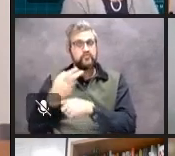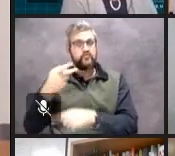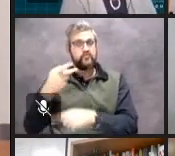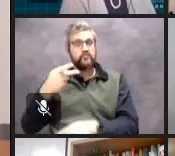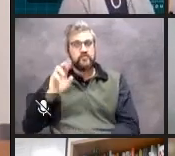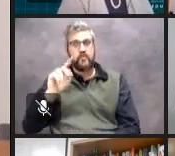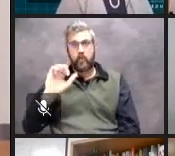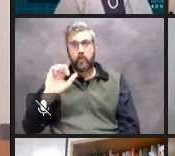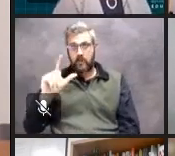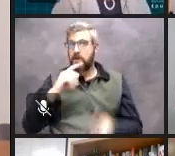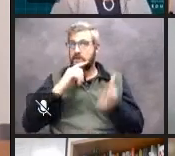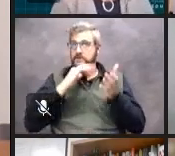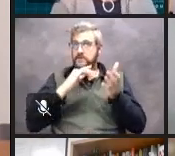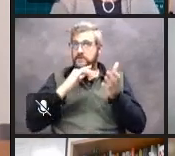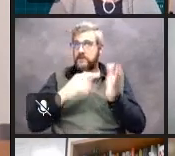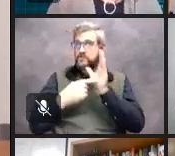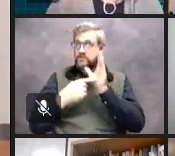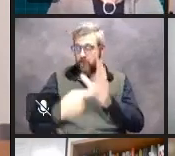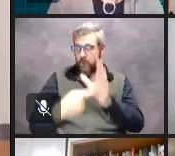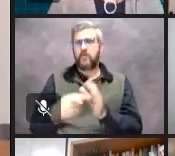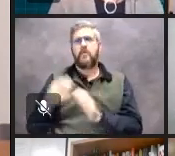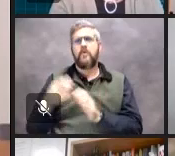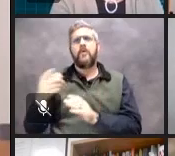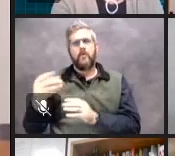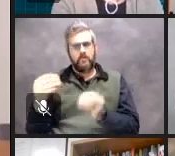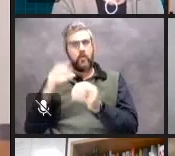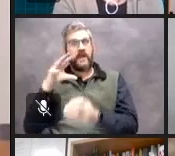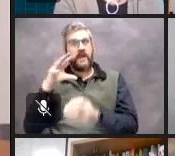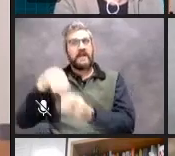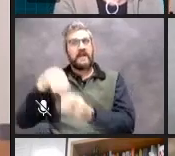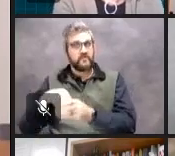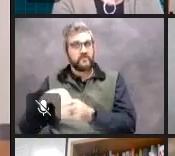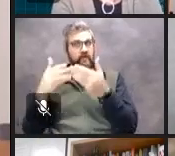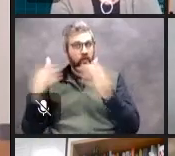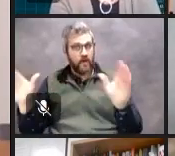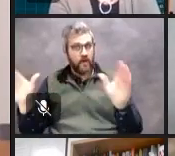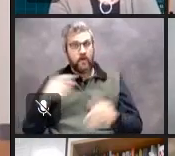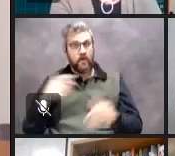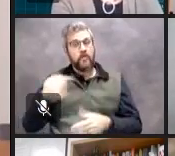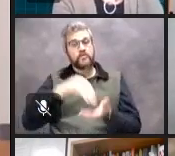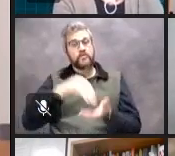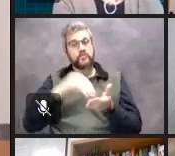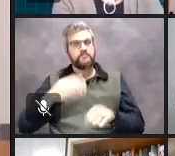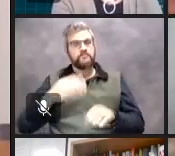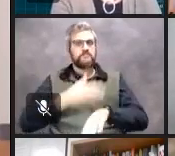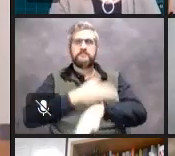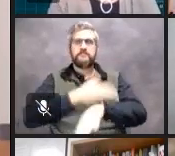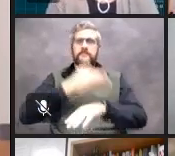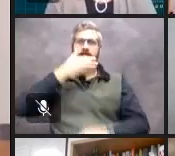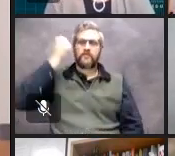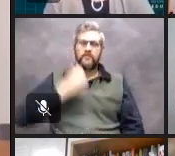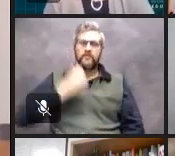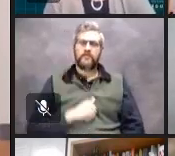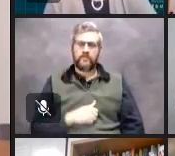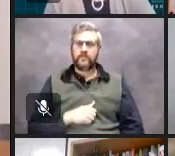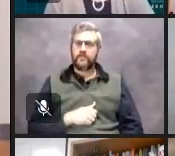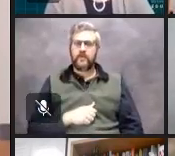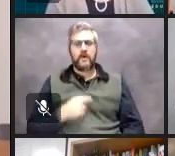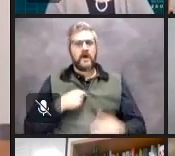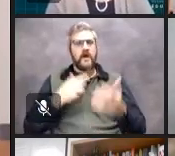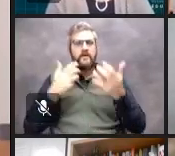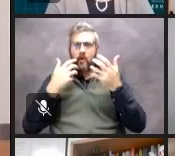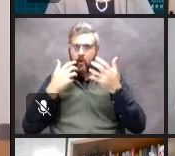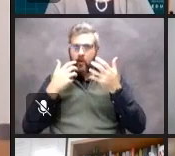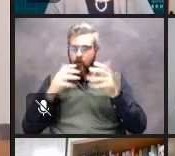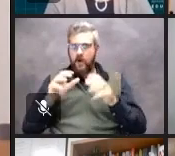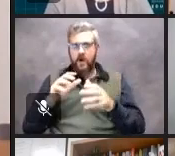show that those are more engaged overall, and those students do better. So I don't want to go into our